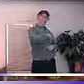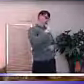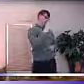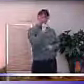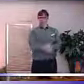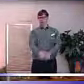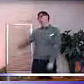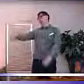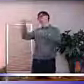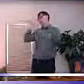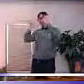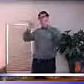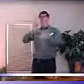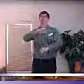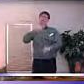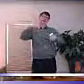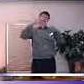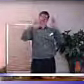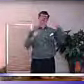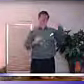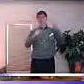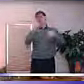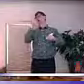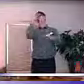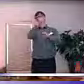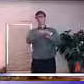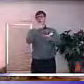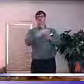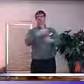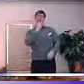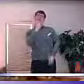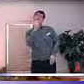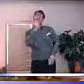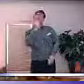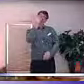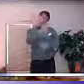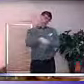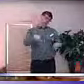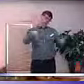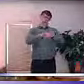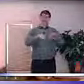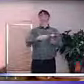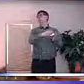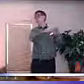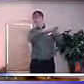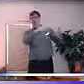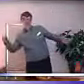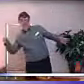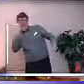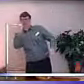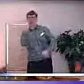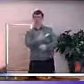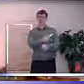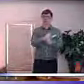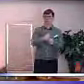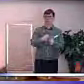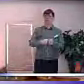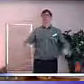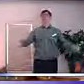about 6 and 4 years old at the time. Well, we decided to take them to a working